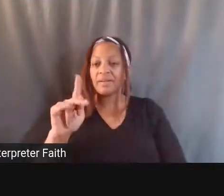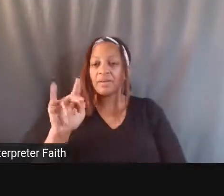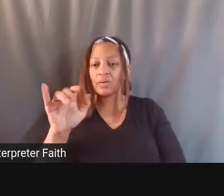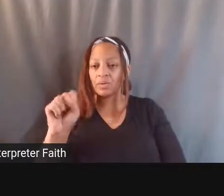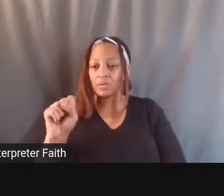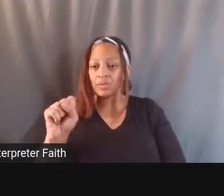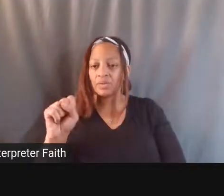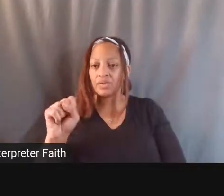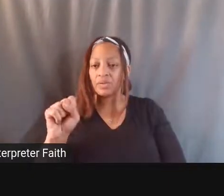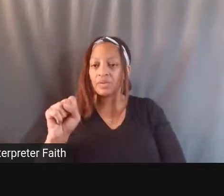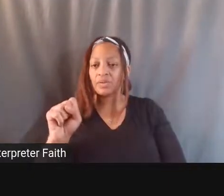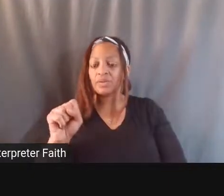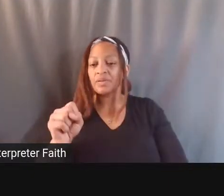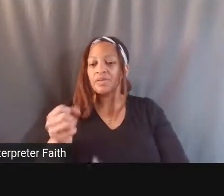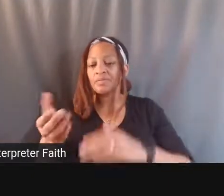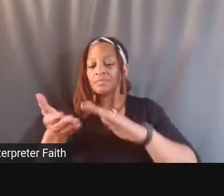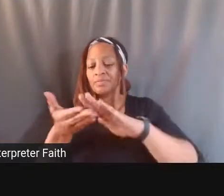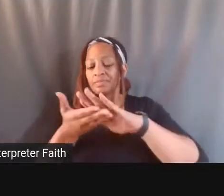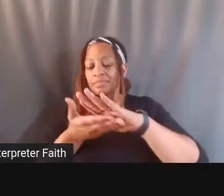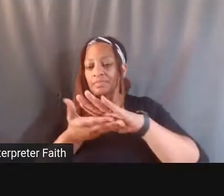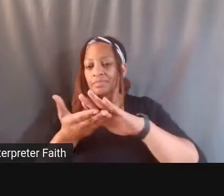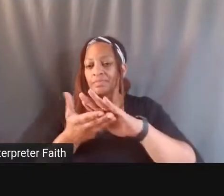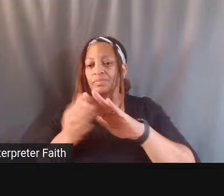the soles of your feet,